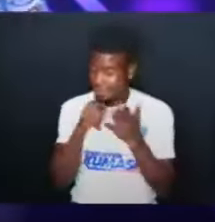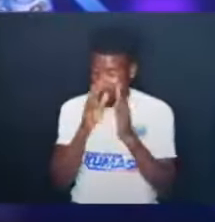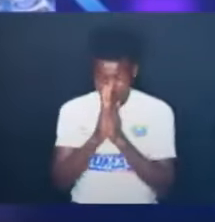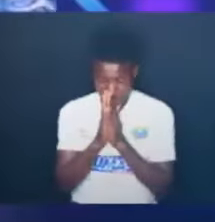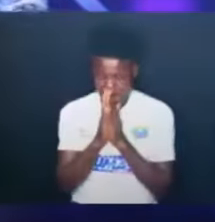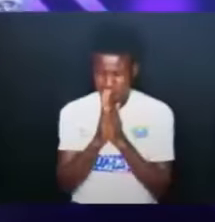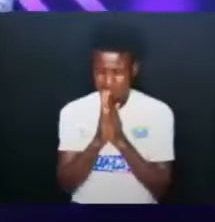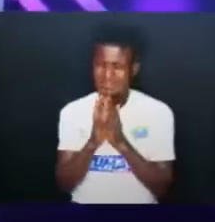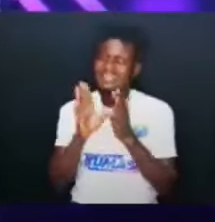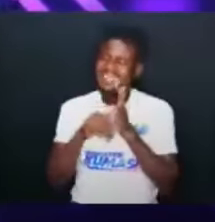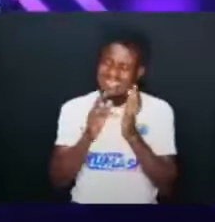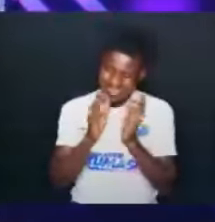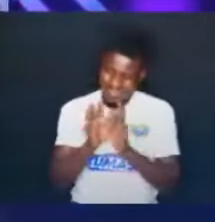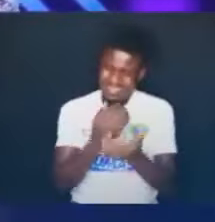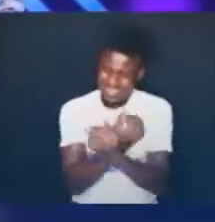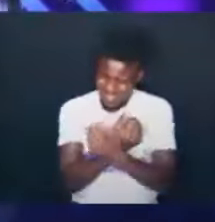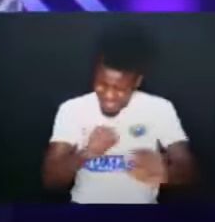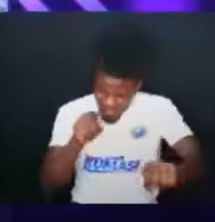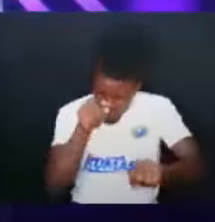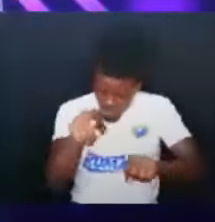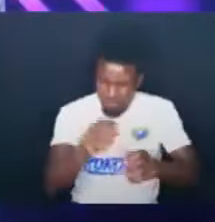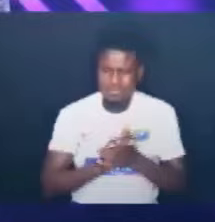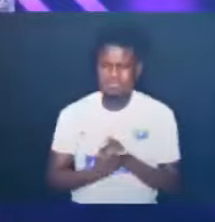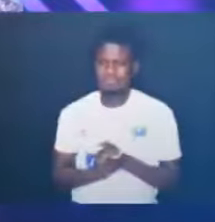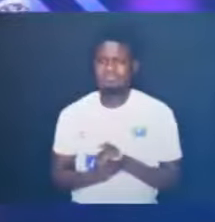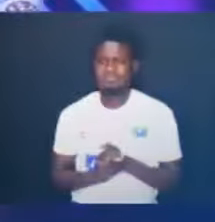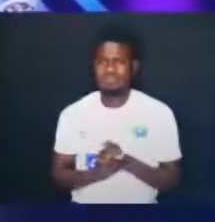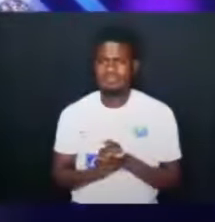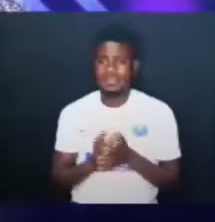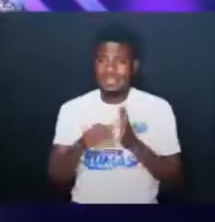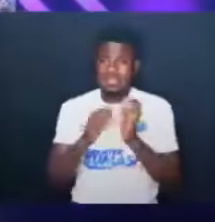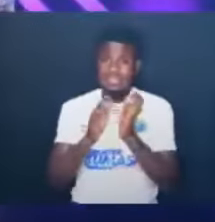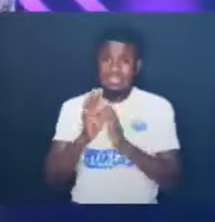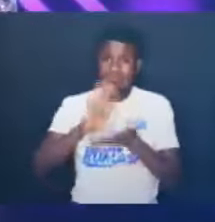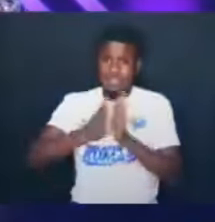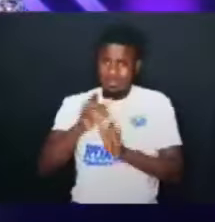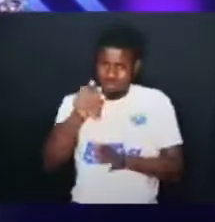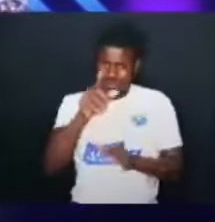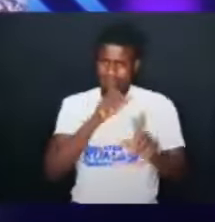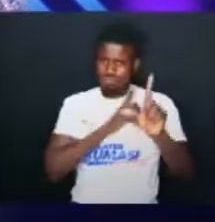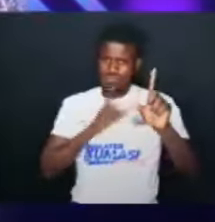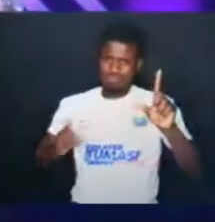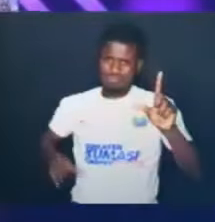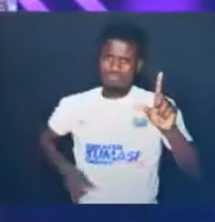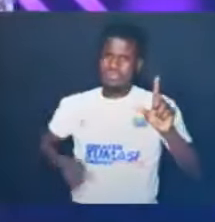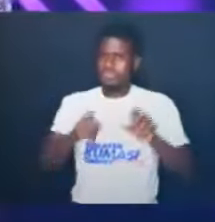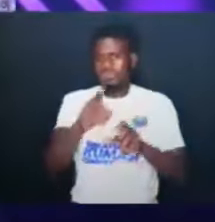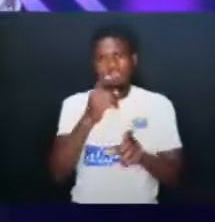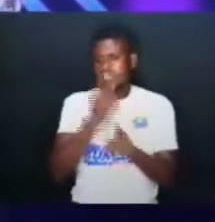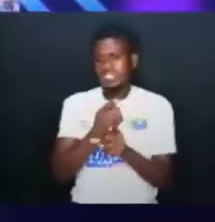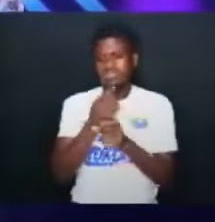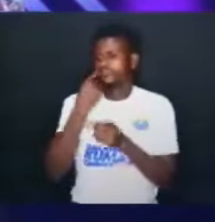prayer, Jesus has saved you. And He has become your Lord. Fully obey